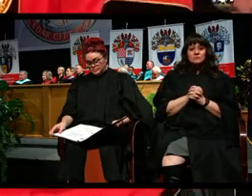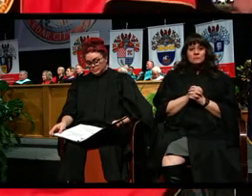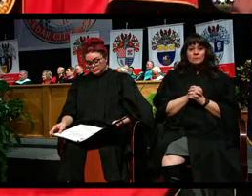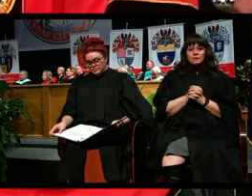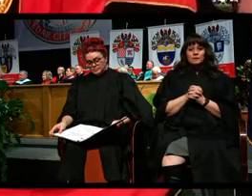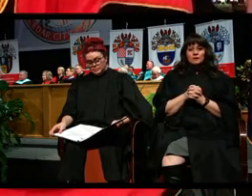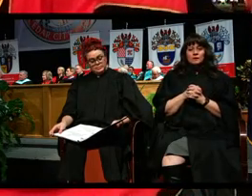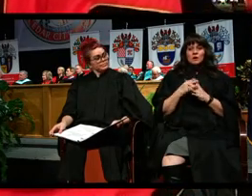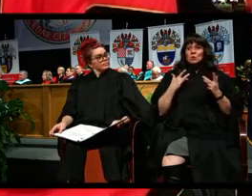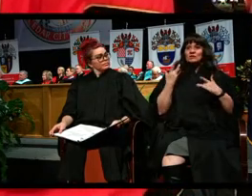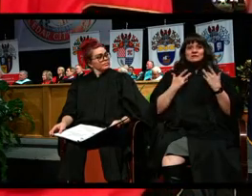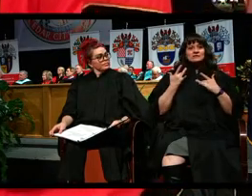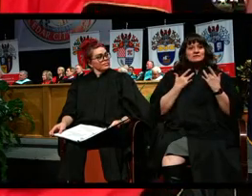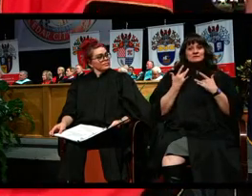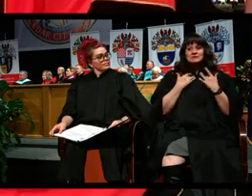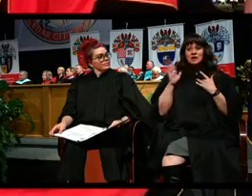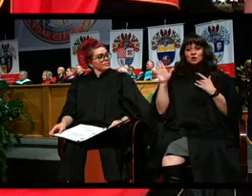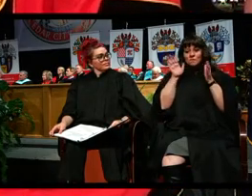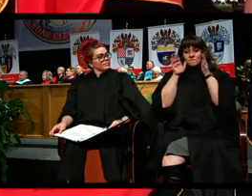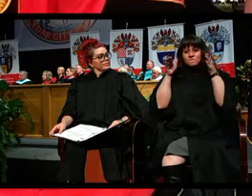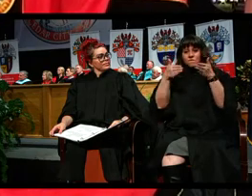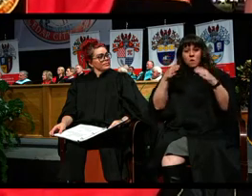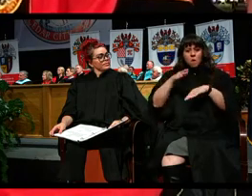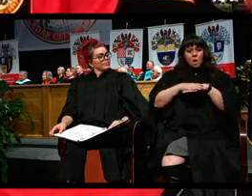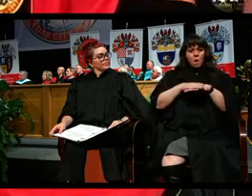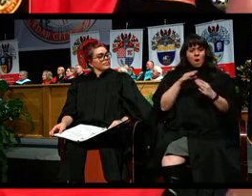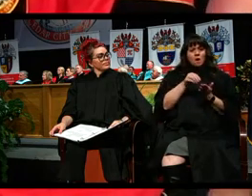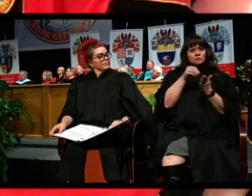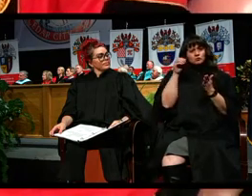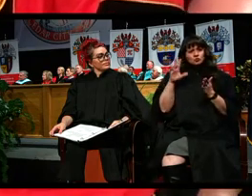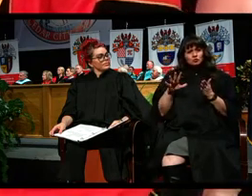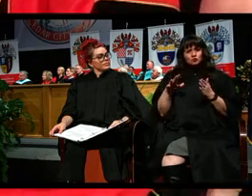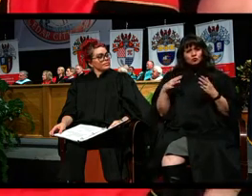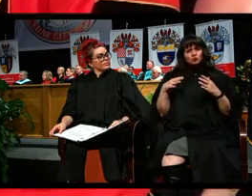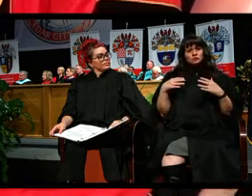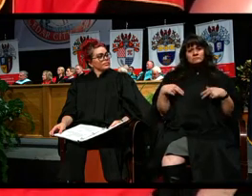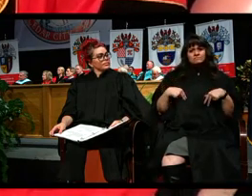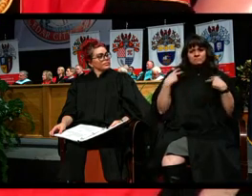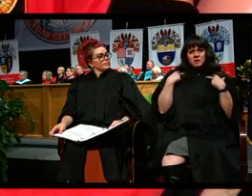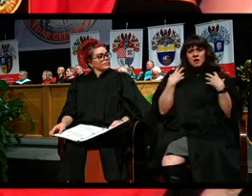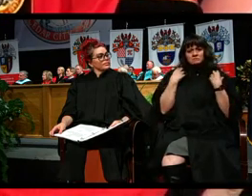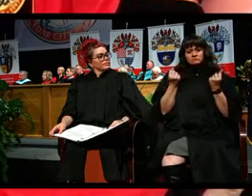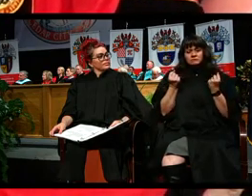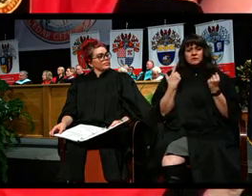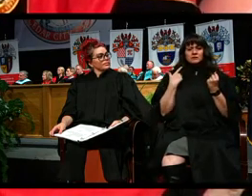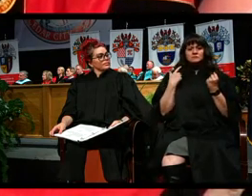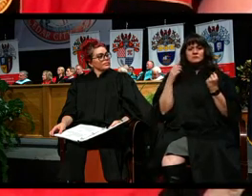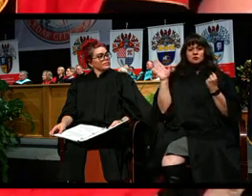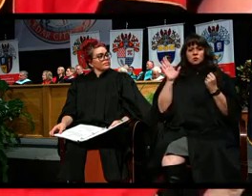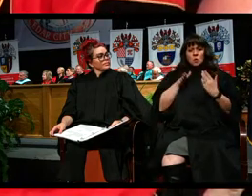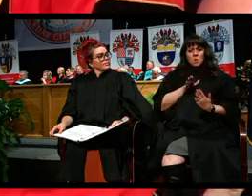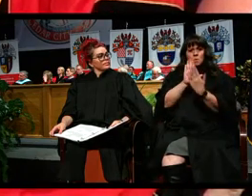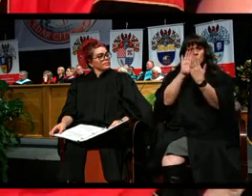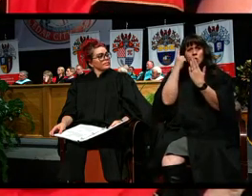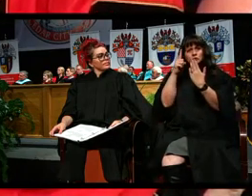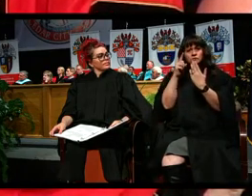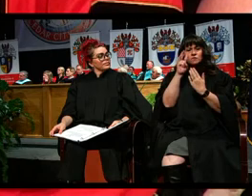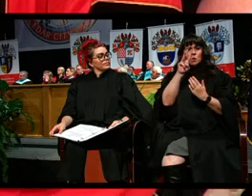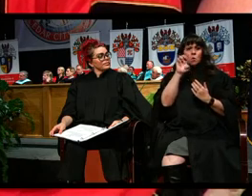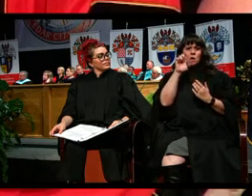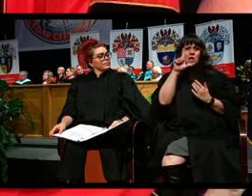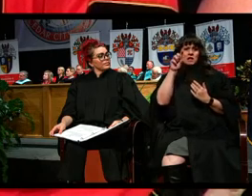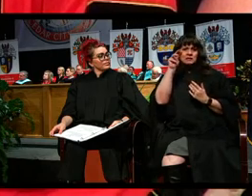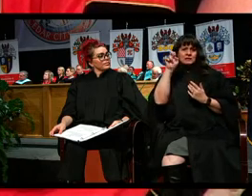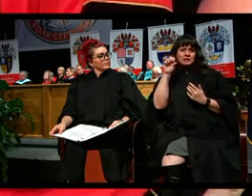we are so excited for your focus on student well-being and your holistic approach to our wellness. We're excited for what the future has to